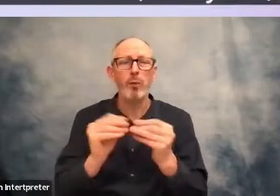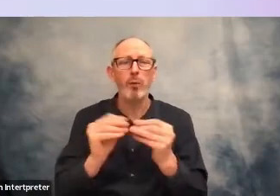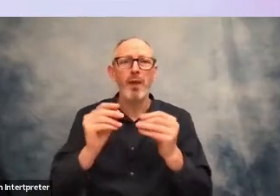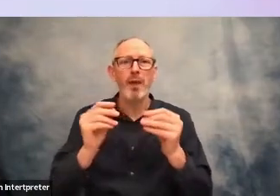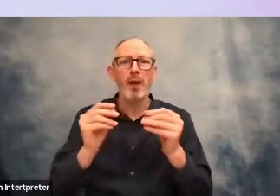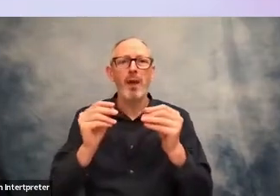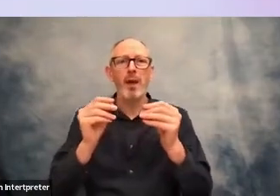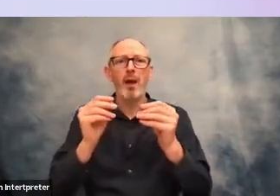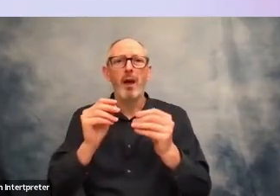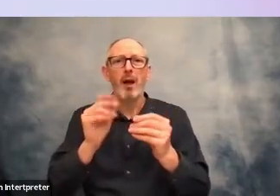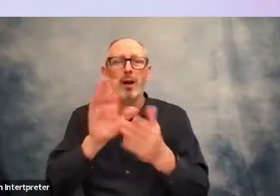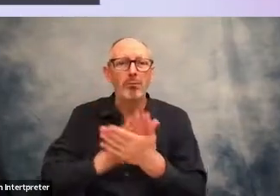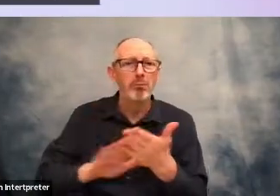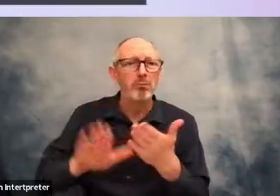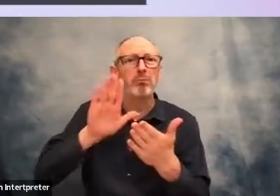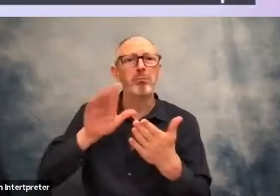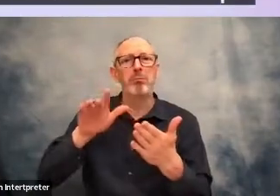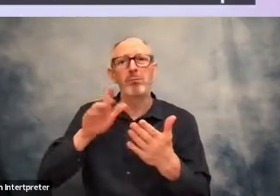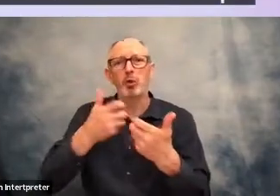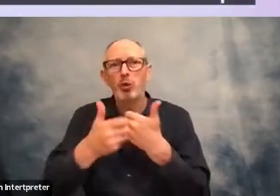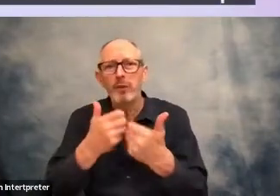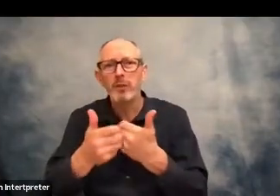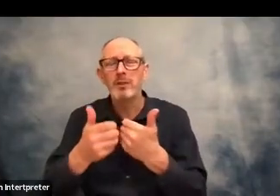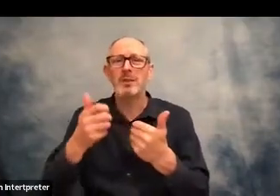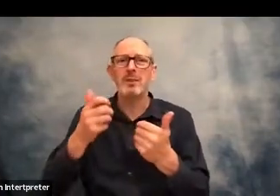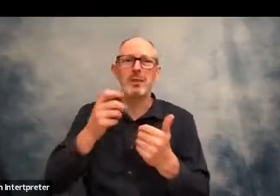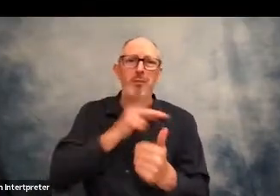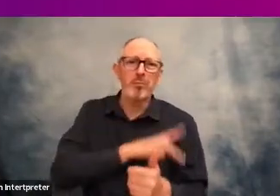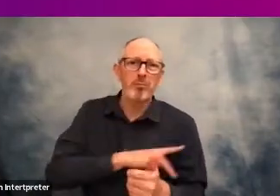or pain specialists, please hit me up.